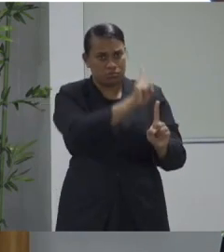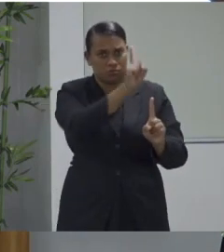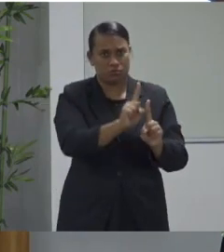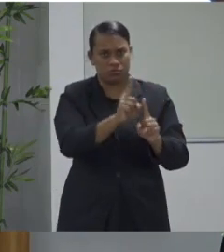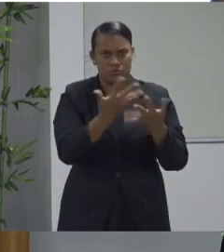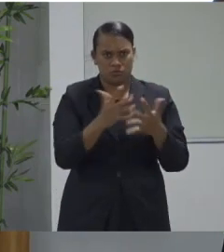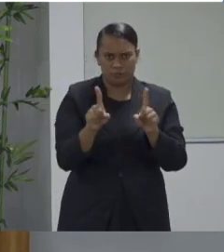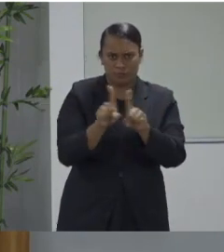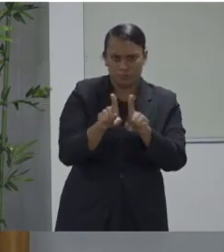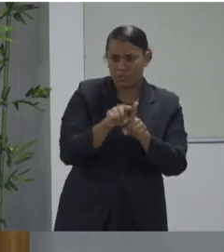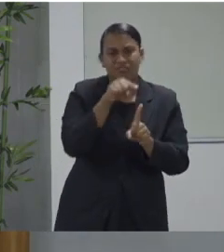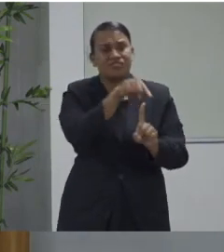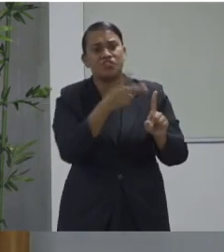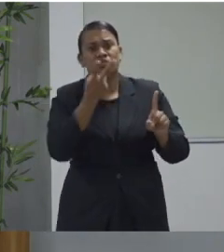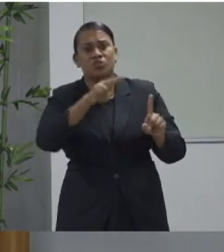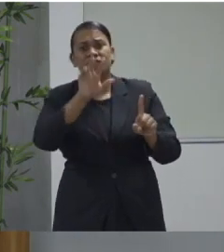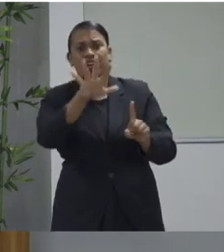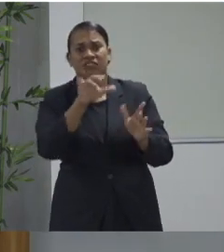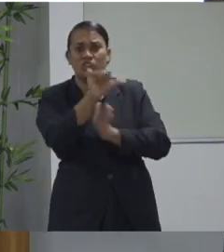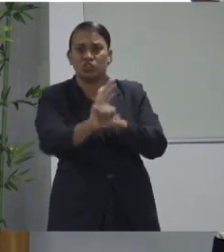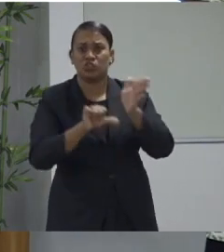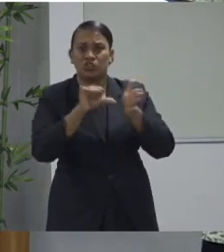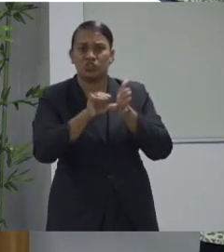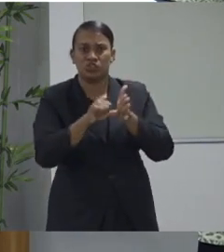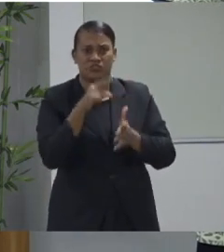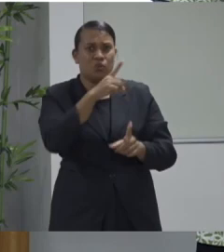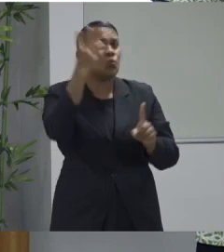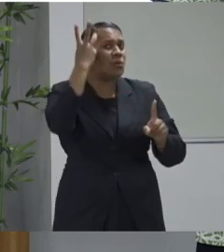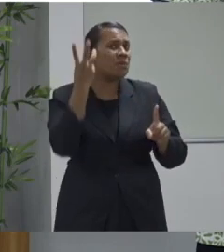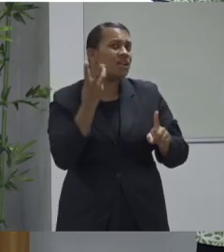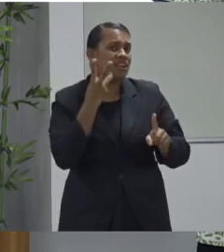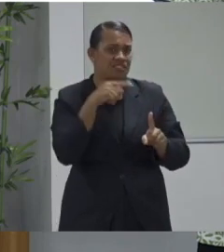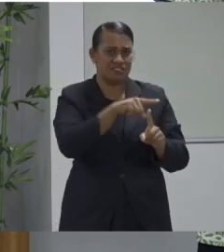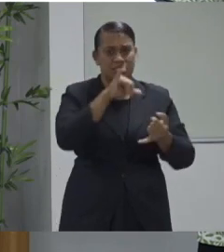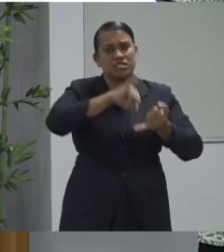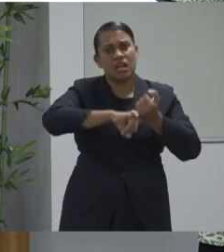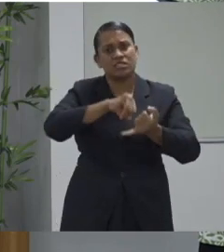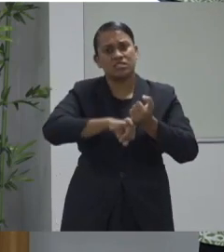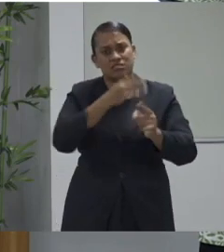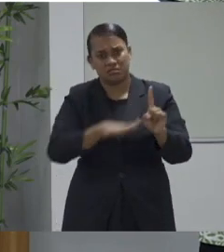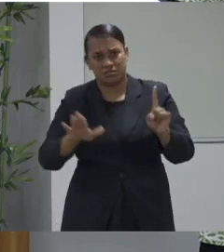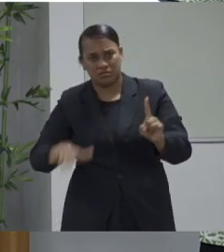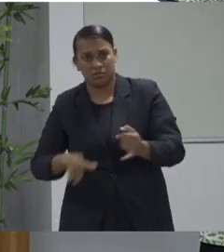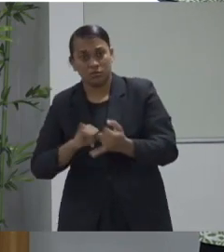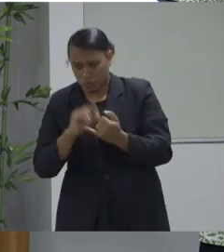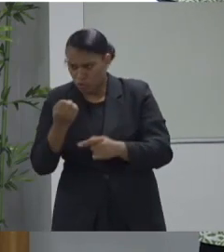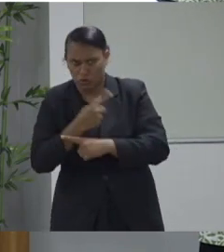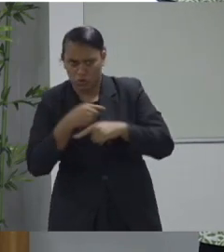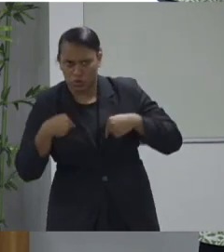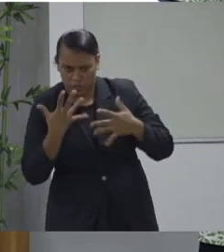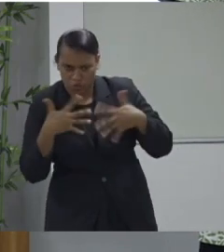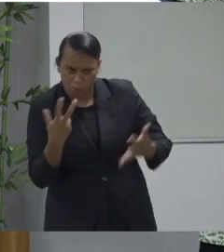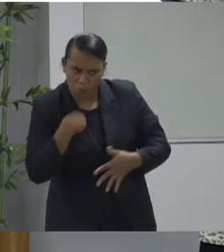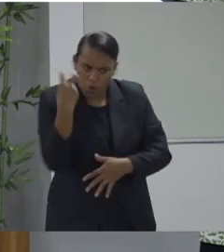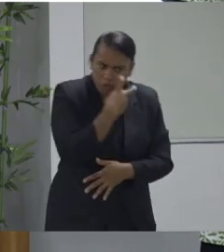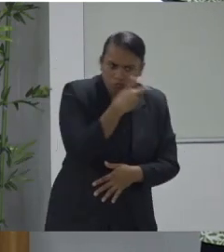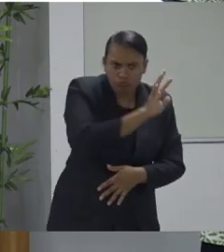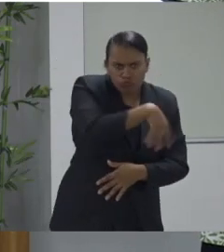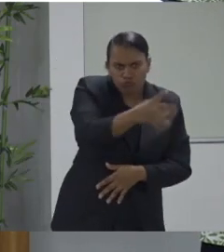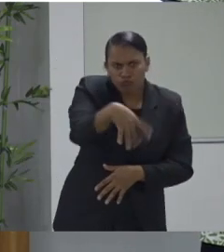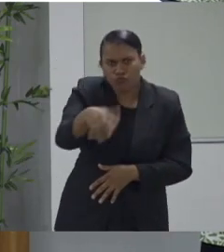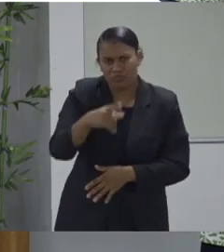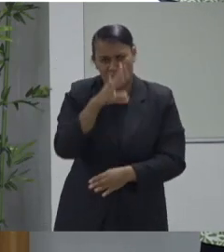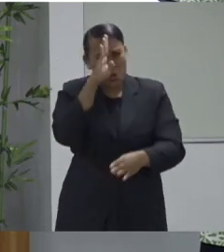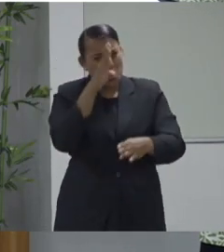25-year-old female and her son, and we hope to get confirmation of their results in the next 24